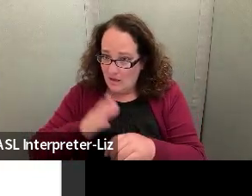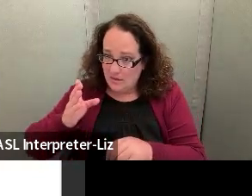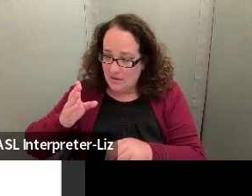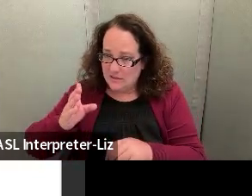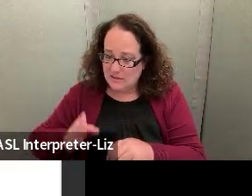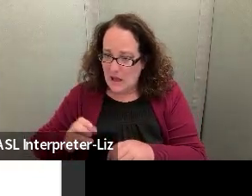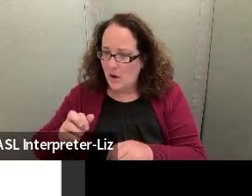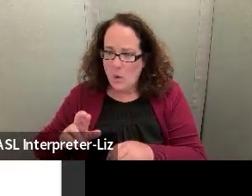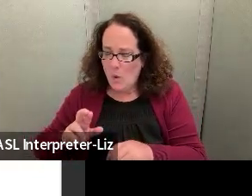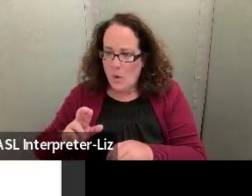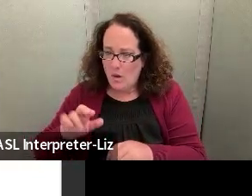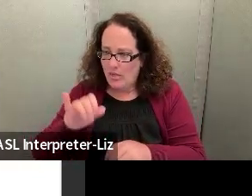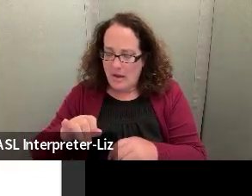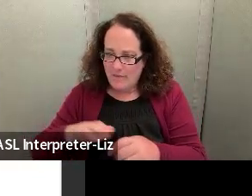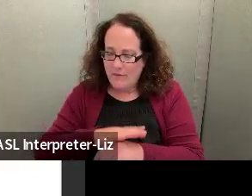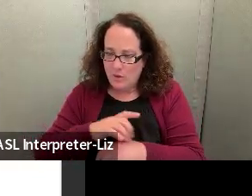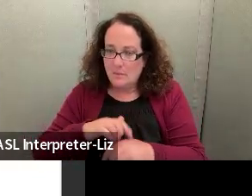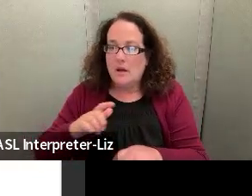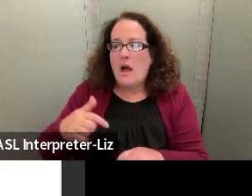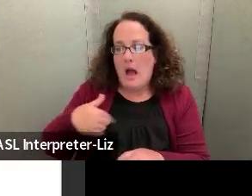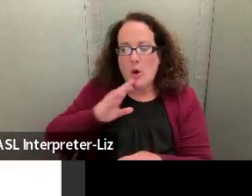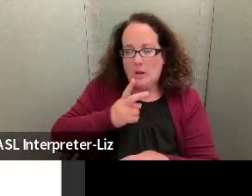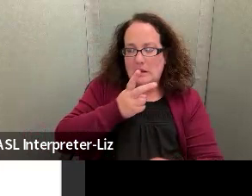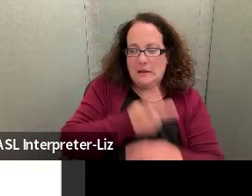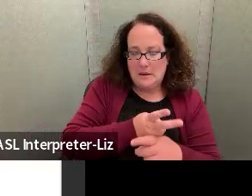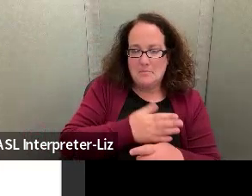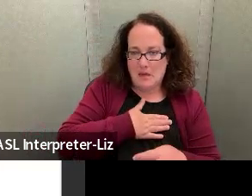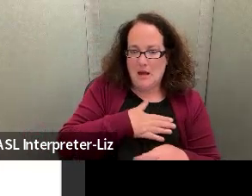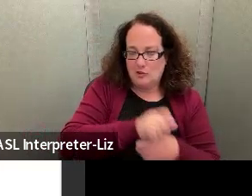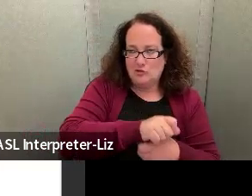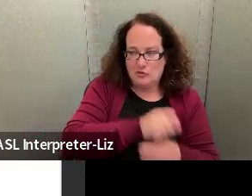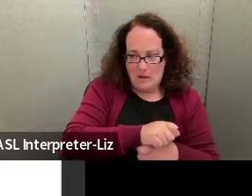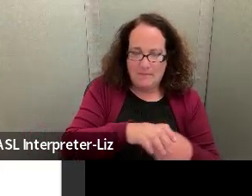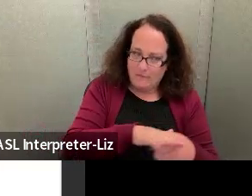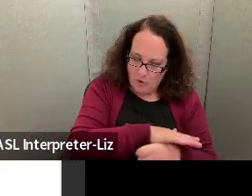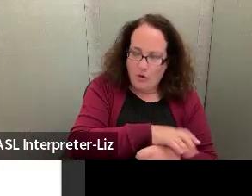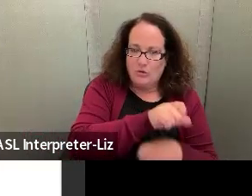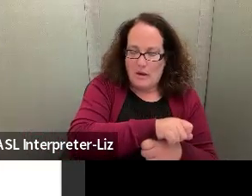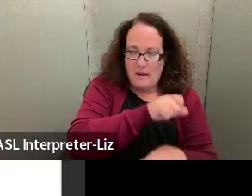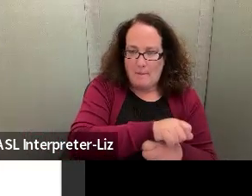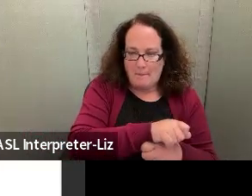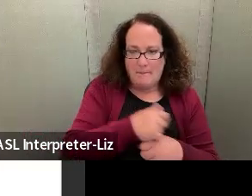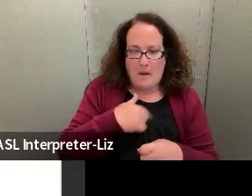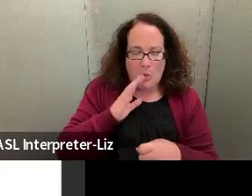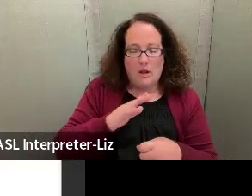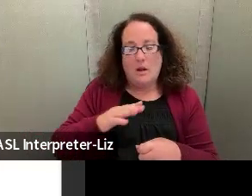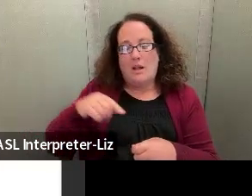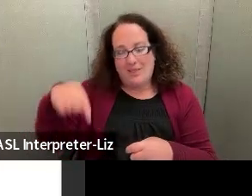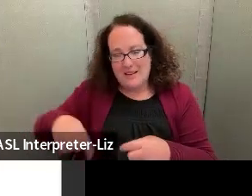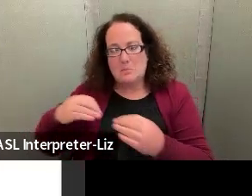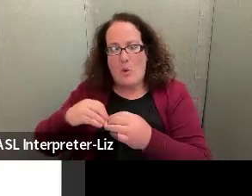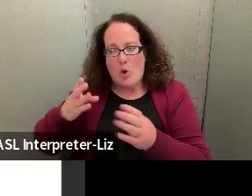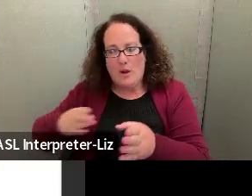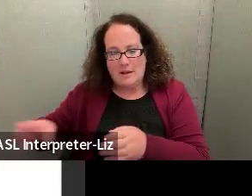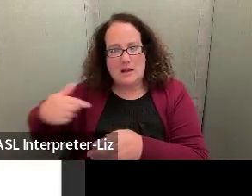or are you doing both? So no, I'm going to keep my job at Olon. I love what I do. This is kind of more of an organizing. I won't